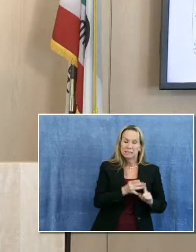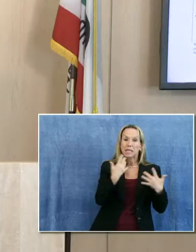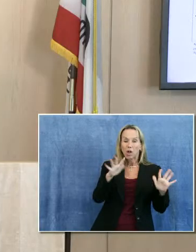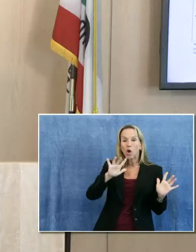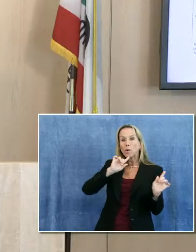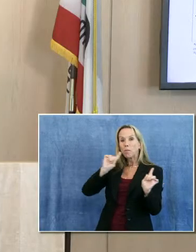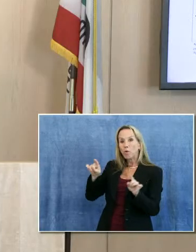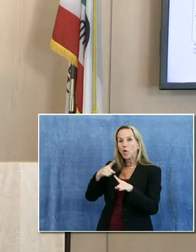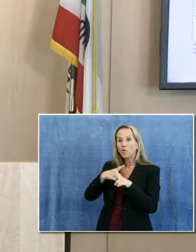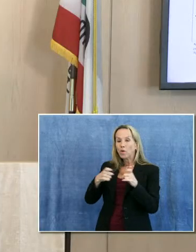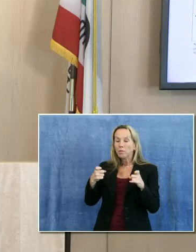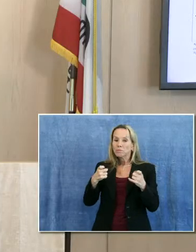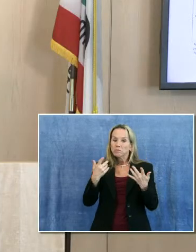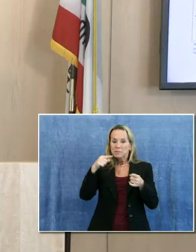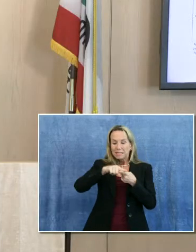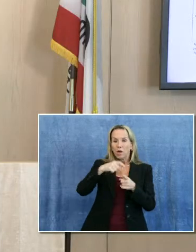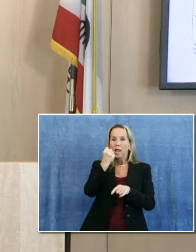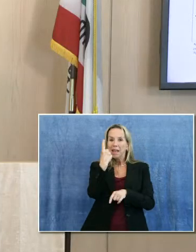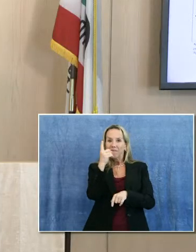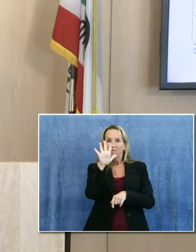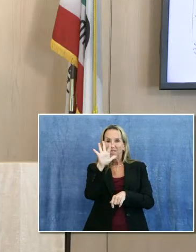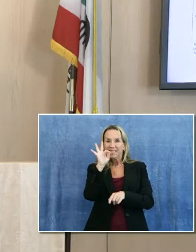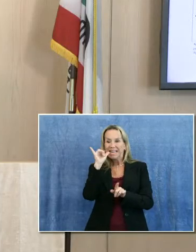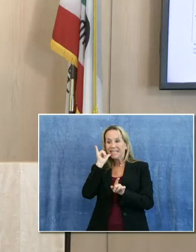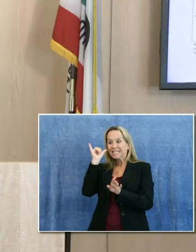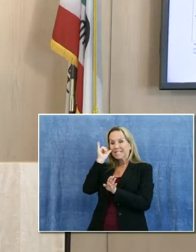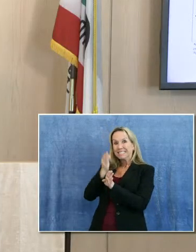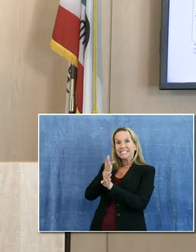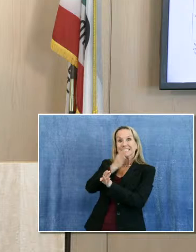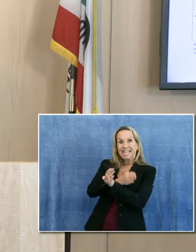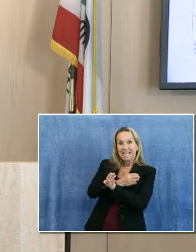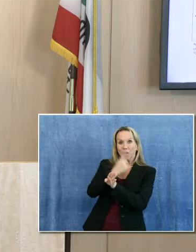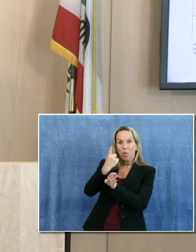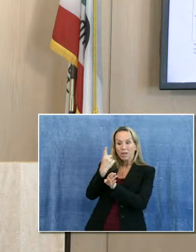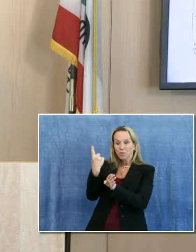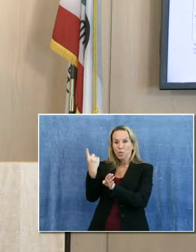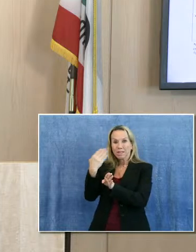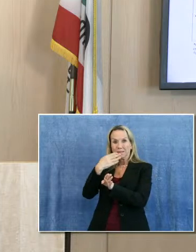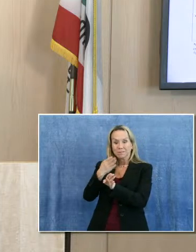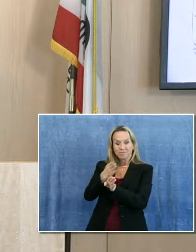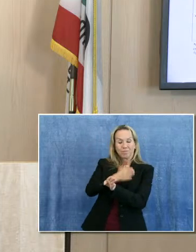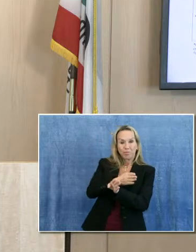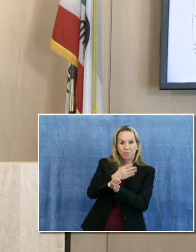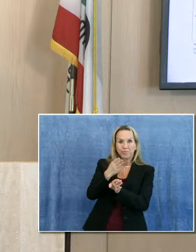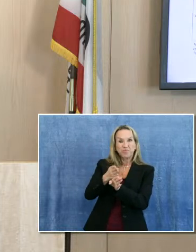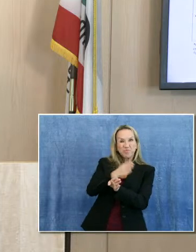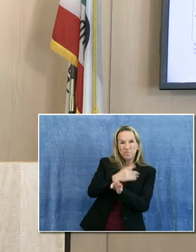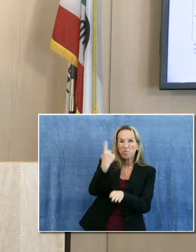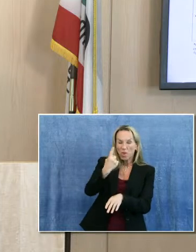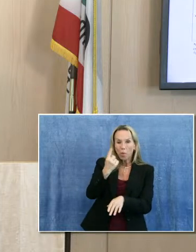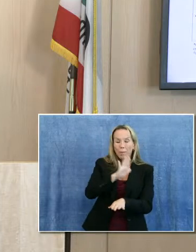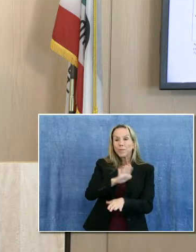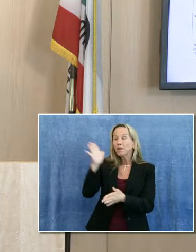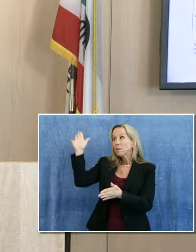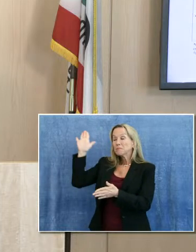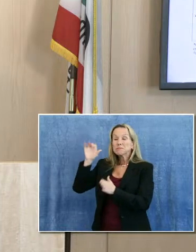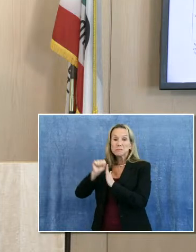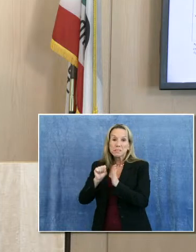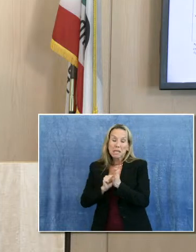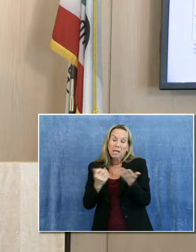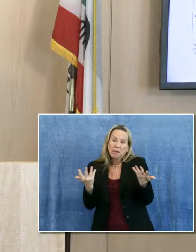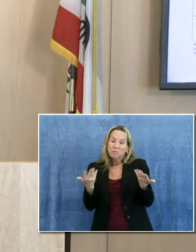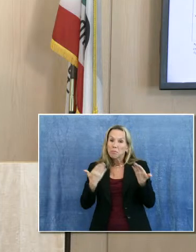through 11:59 the prior day. The state may calculate theirs based on the time